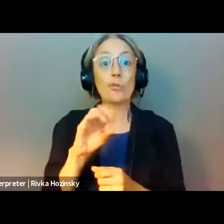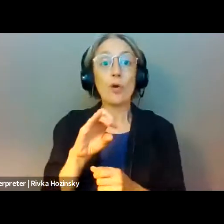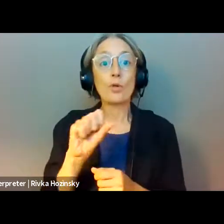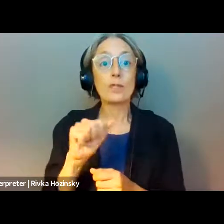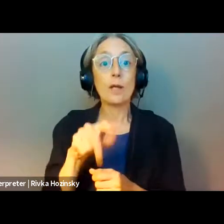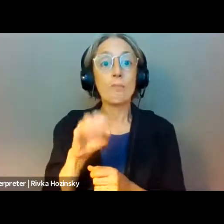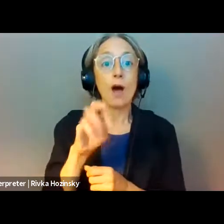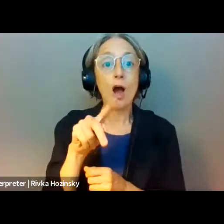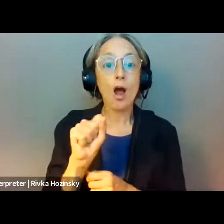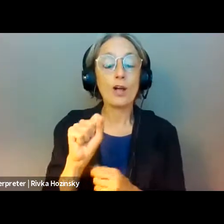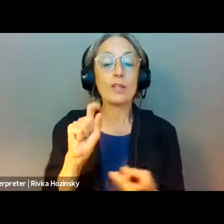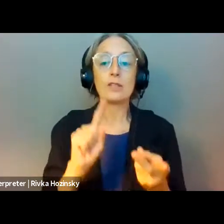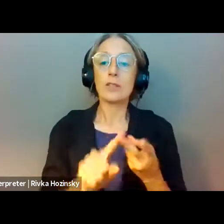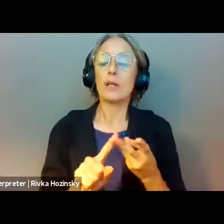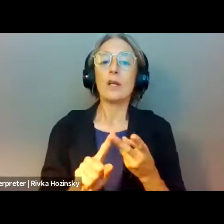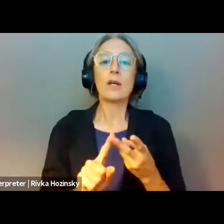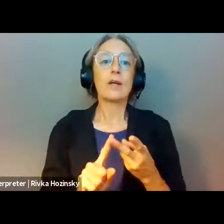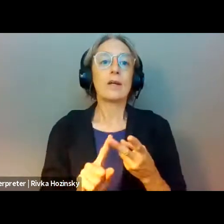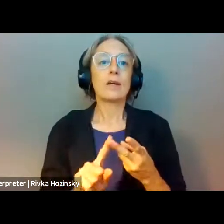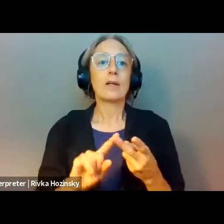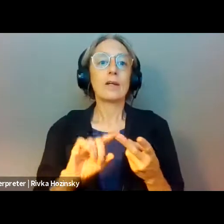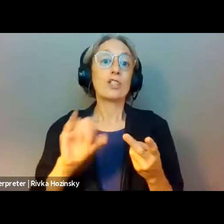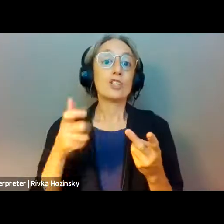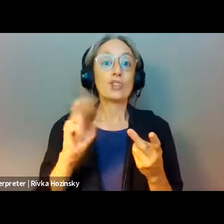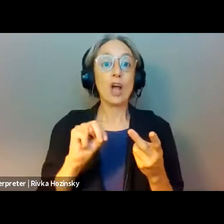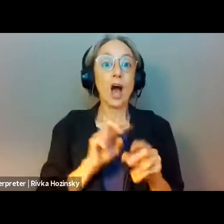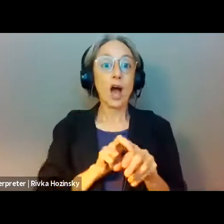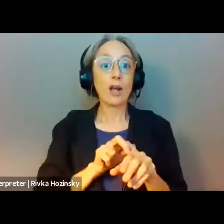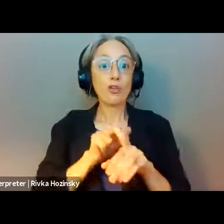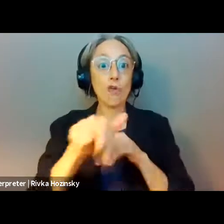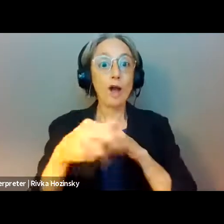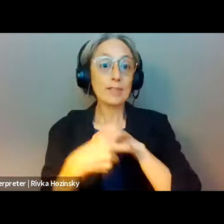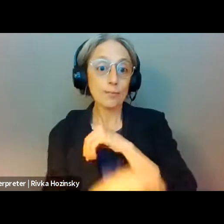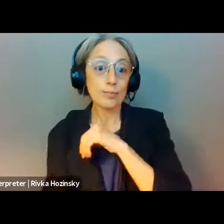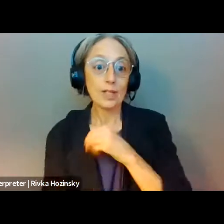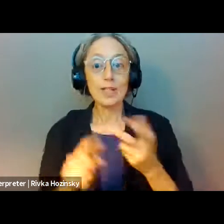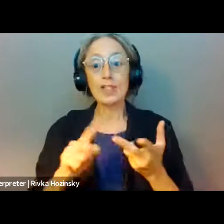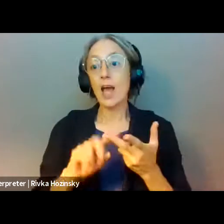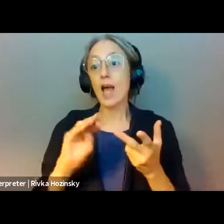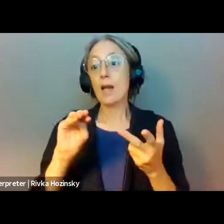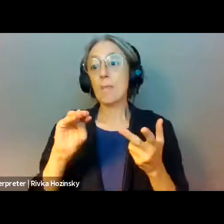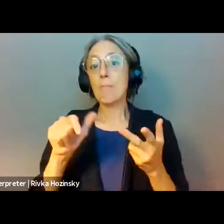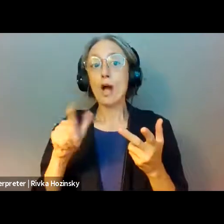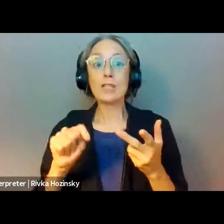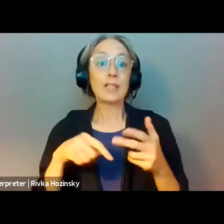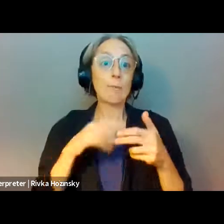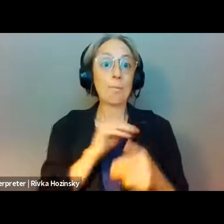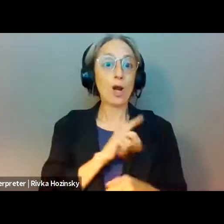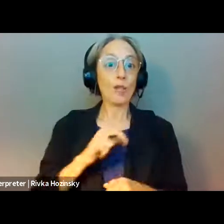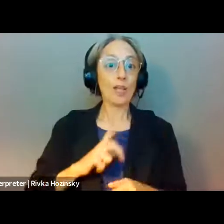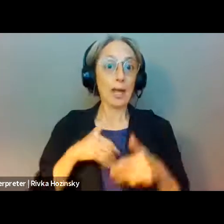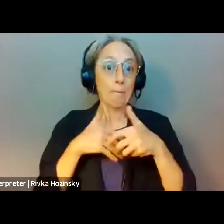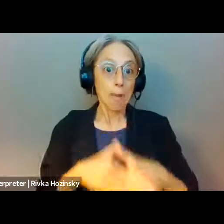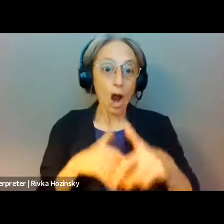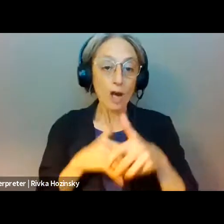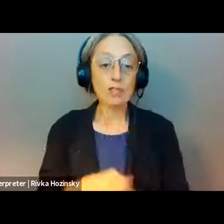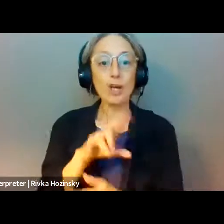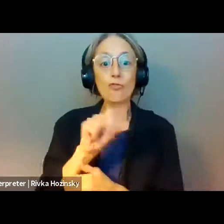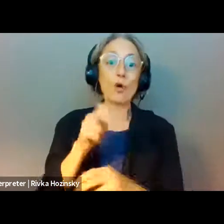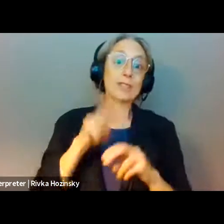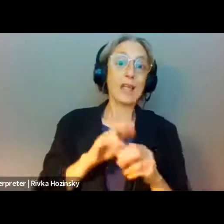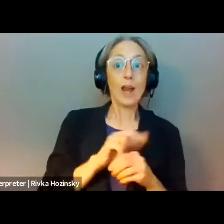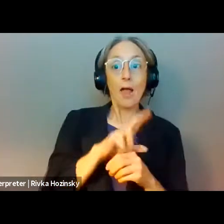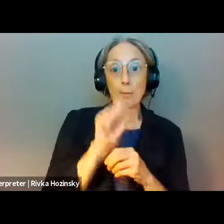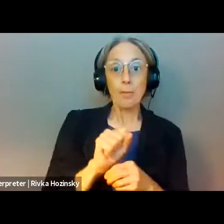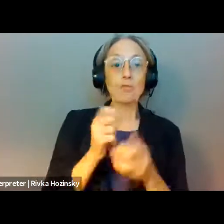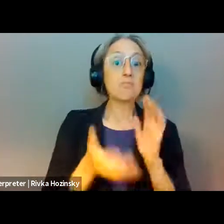and Martin marched and suddenly our full liberation was realized. But we all know that that isn't true. We are still